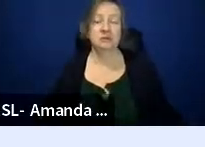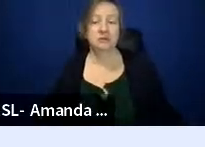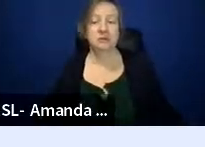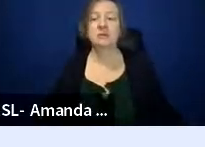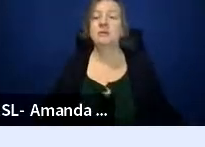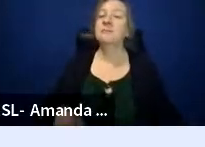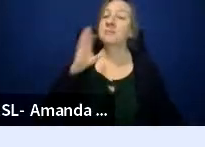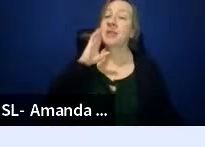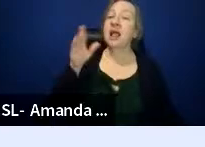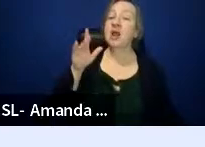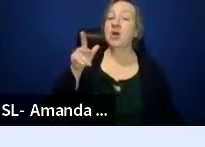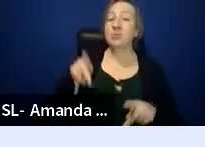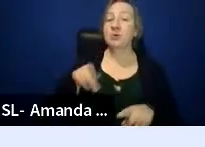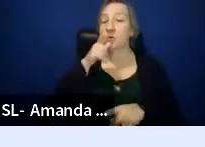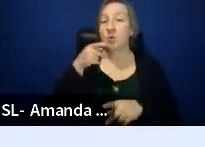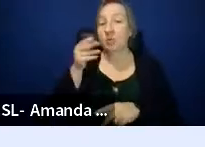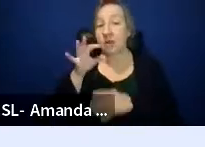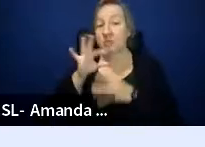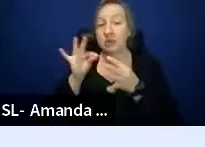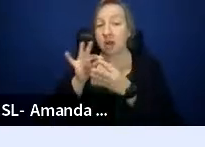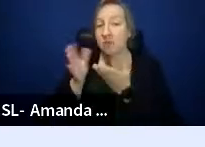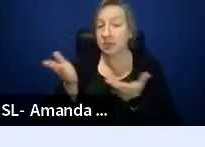Hello, public commenter, are you with us?